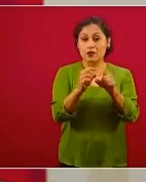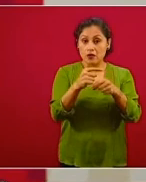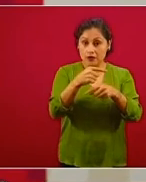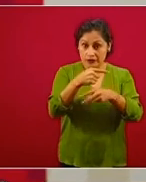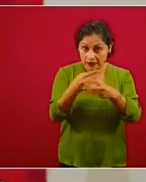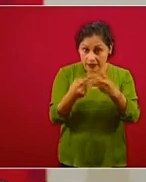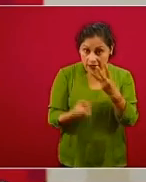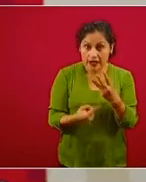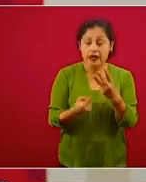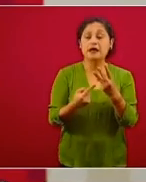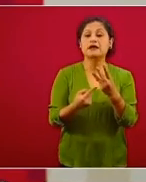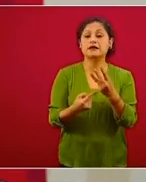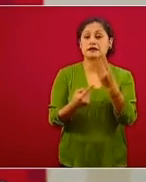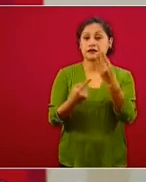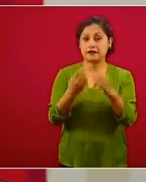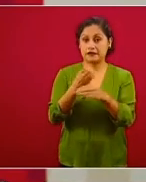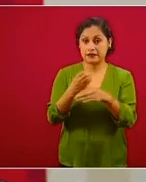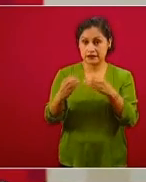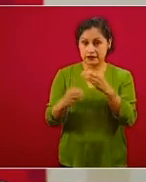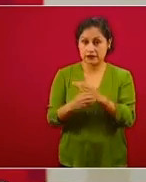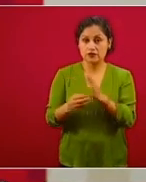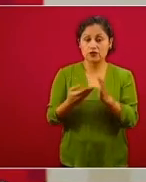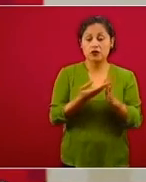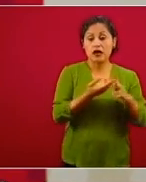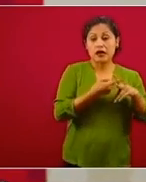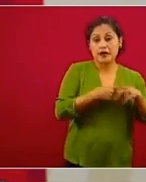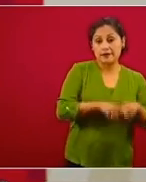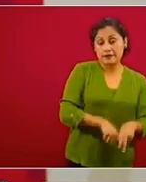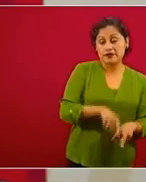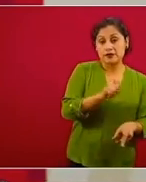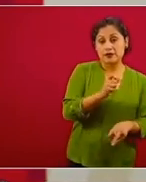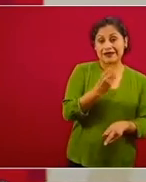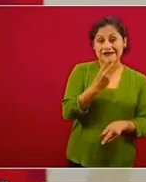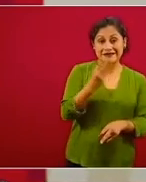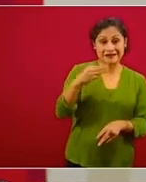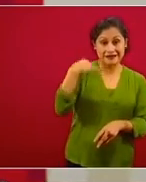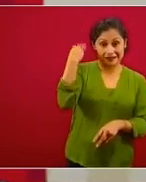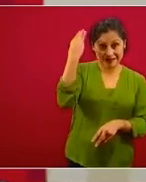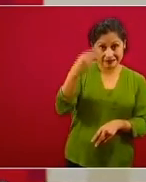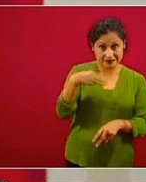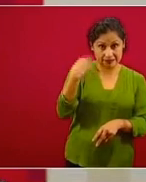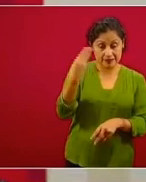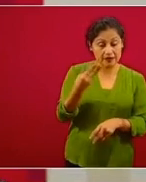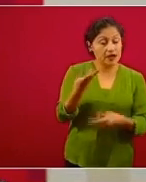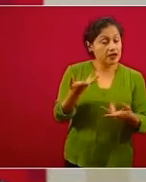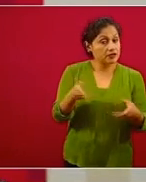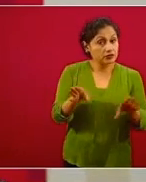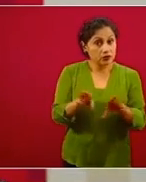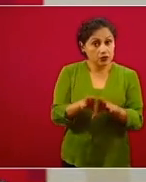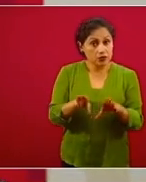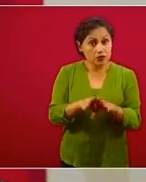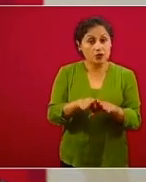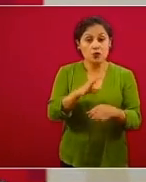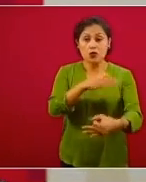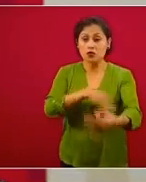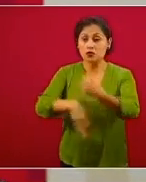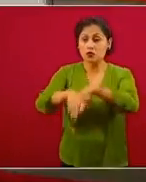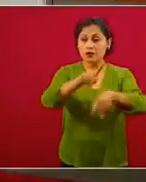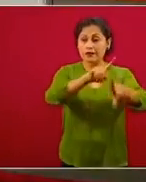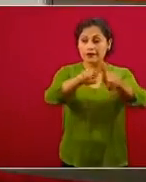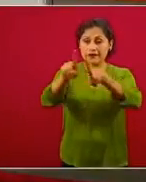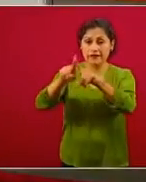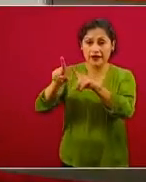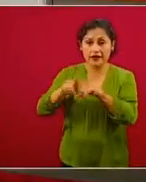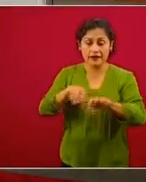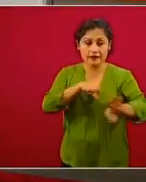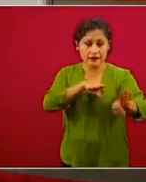well. And this is why this national campaign has three measures, three interventions. It started on March